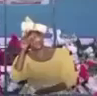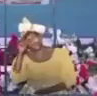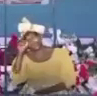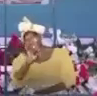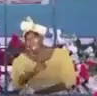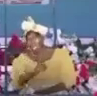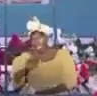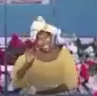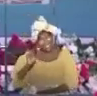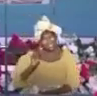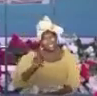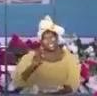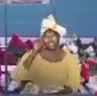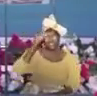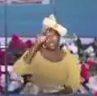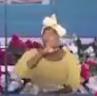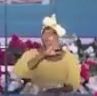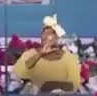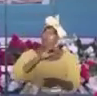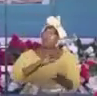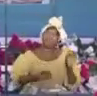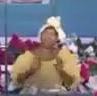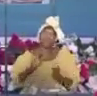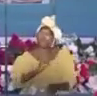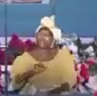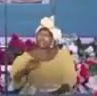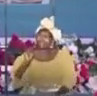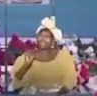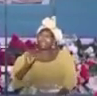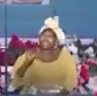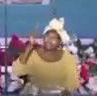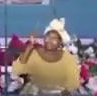Oh, I need thee, oh, I need thee.